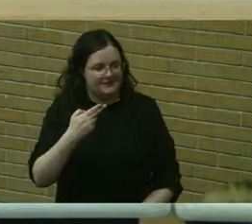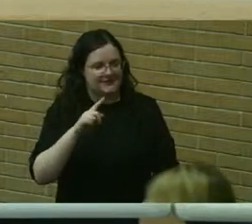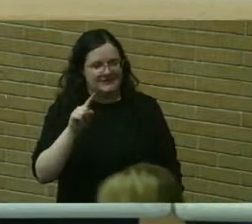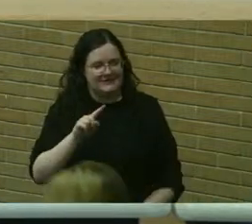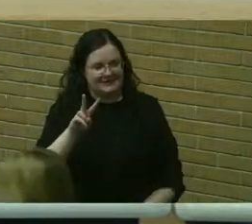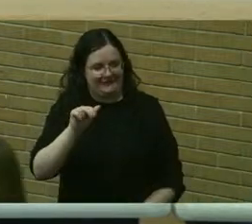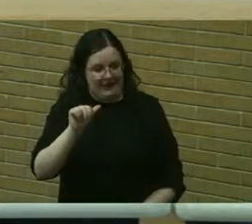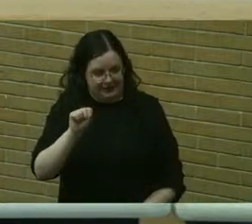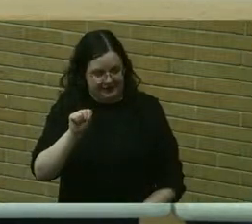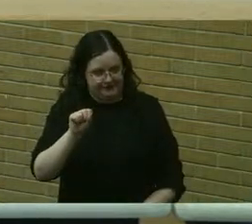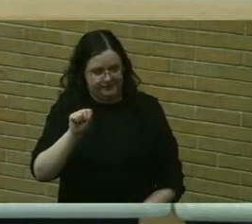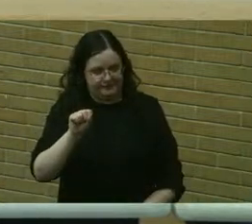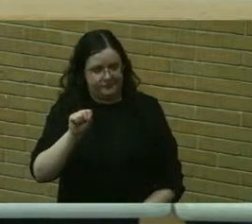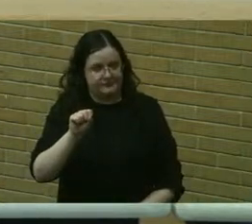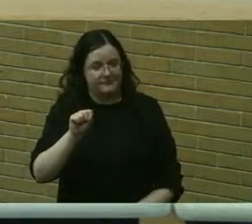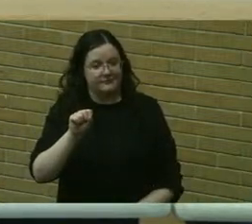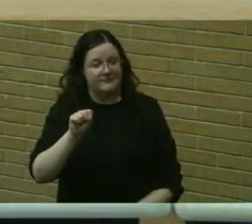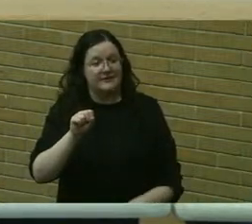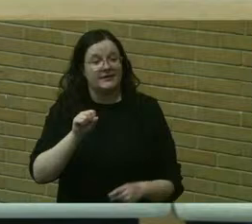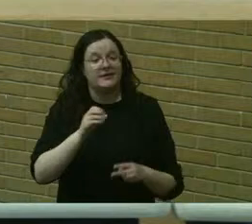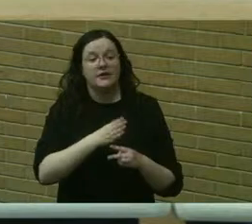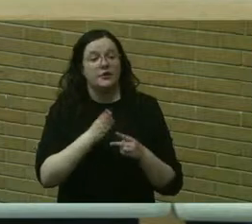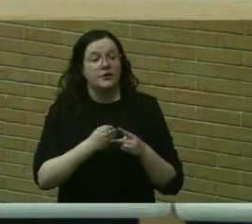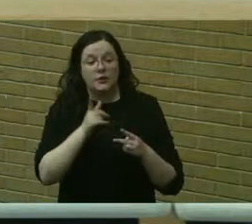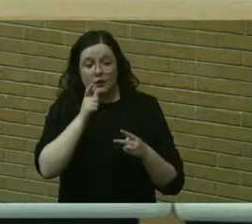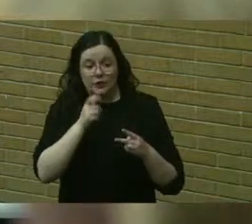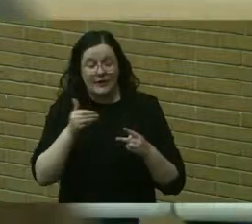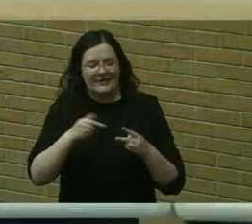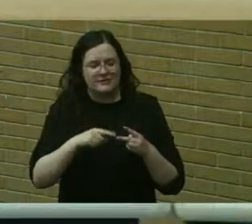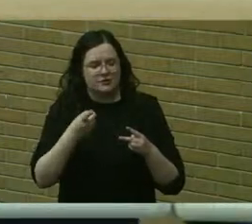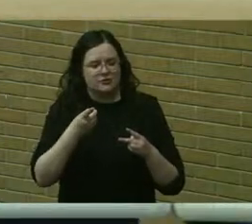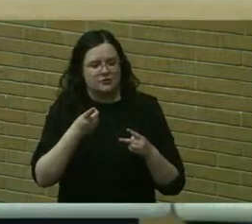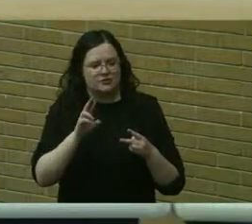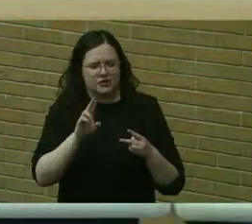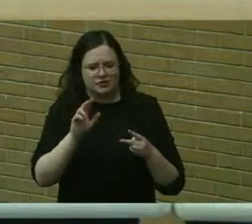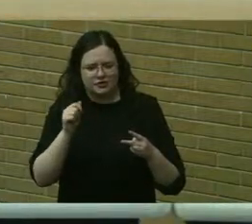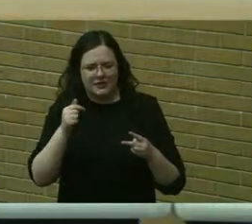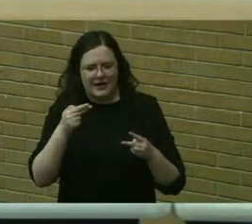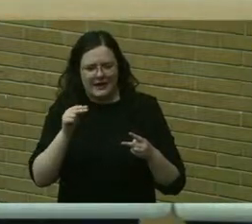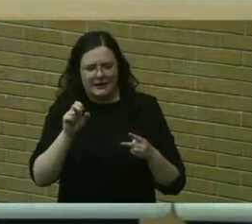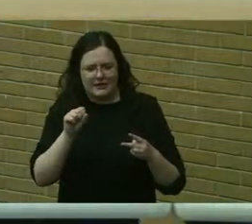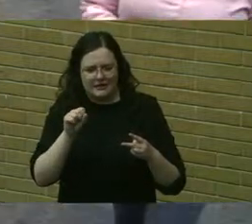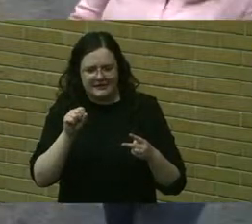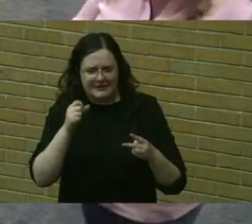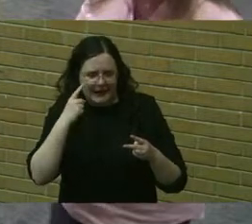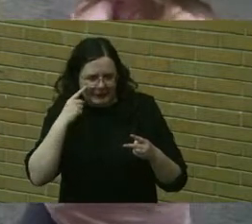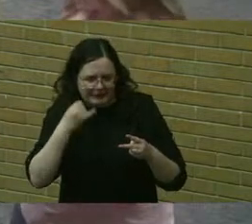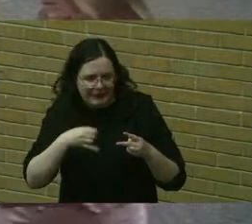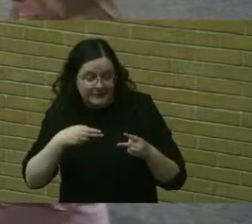Zwas, and Dr. Agnes, is it Jonas, to follow.